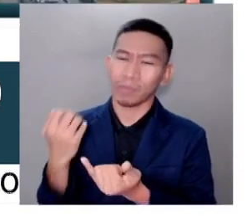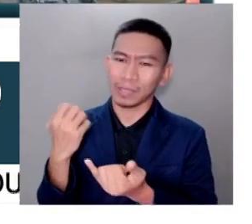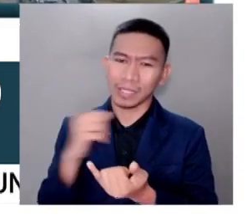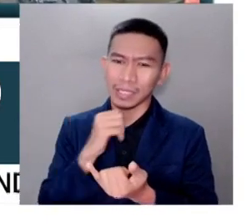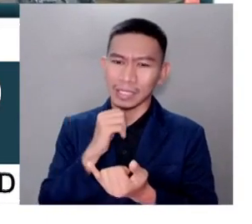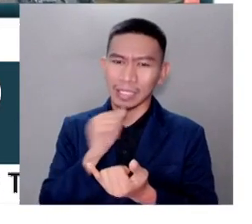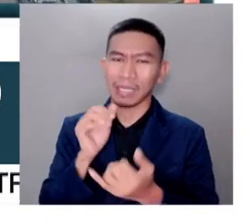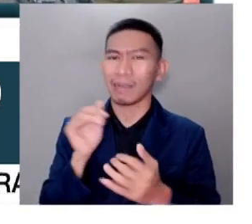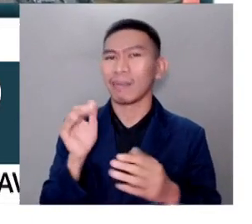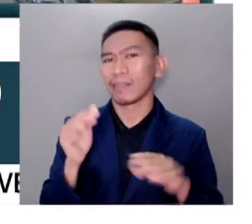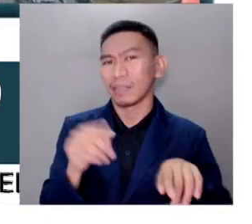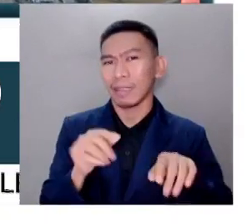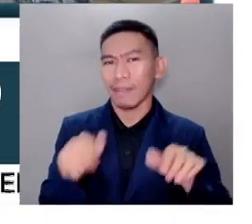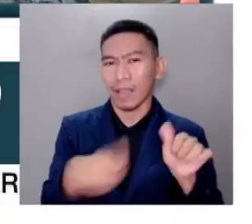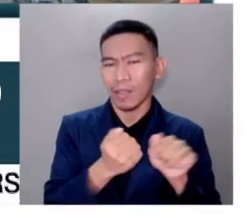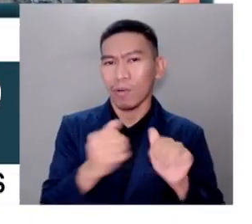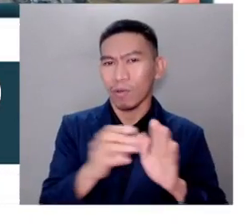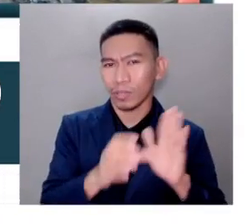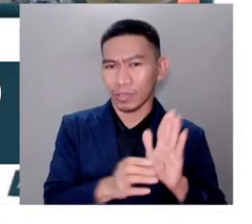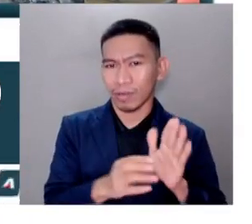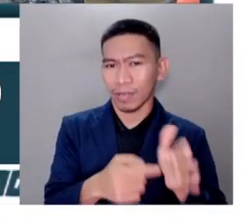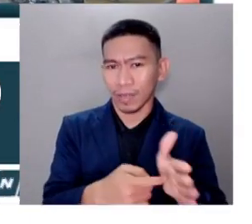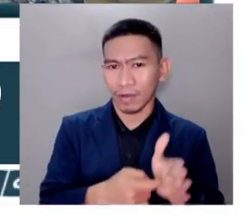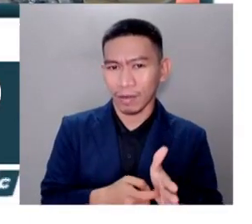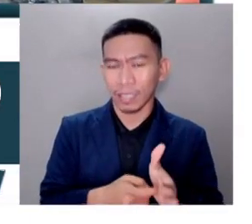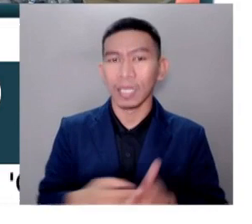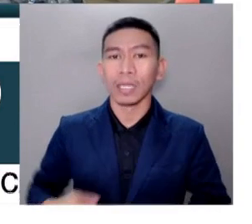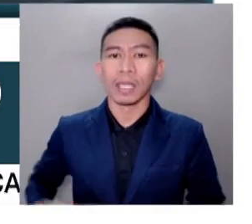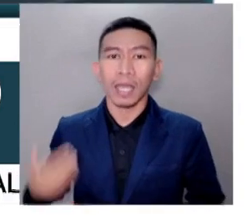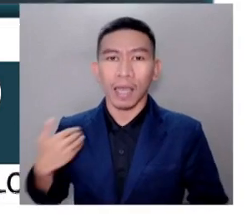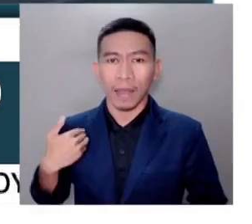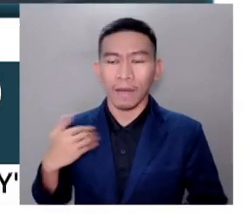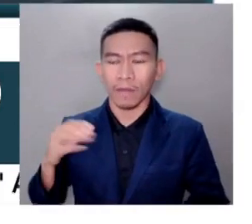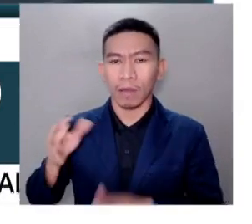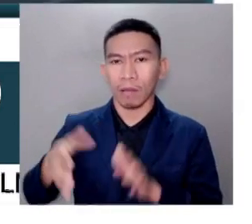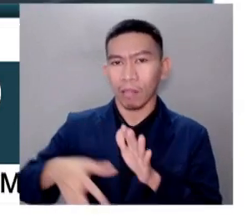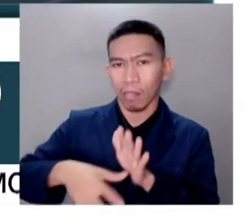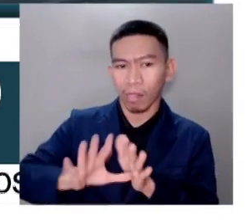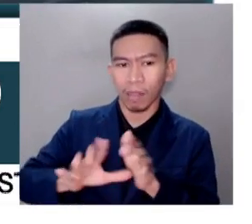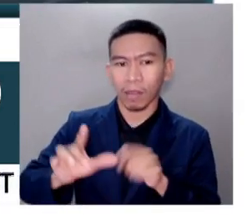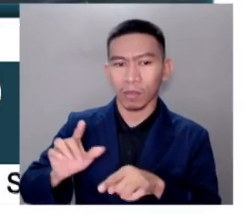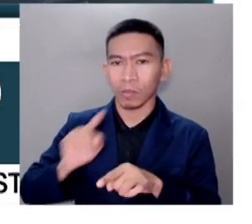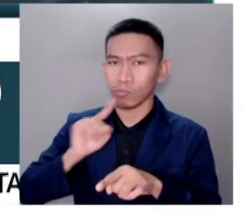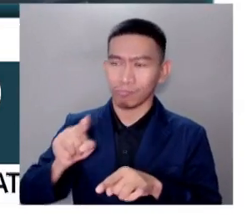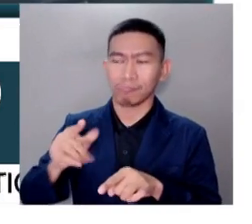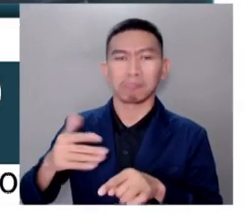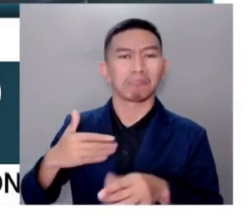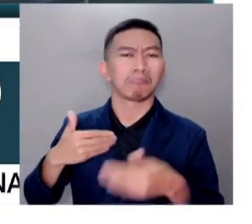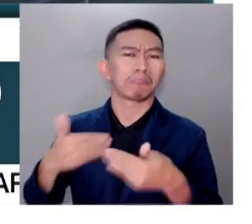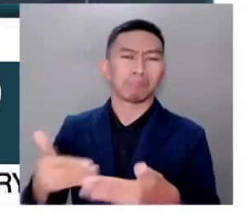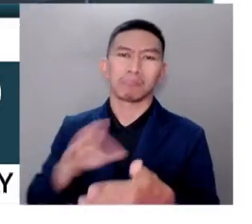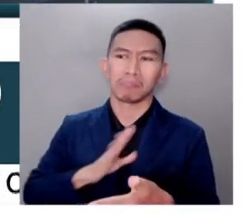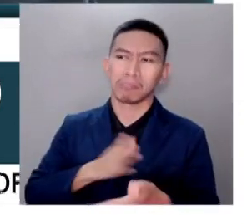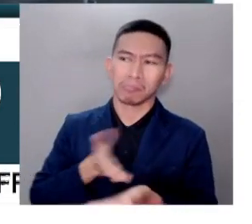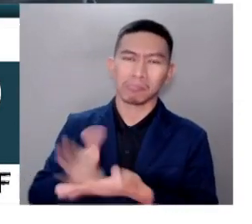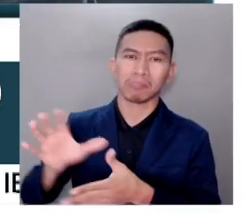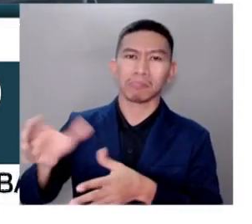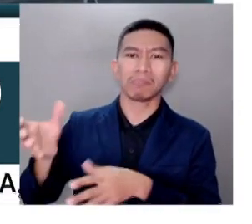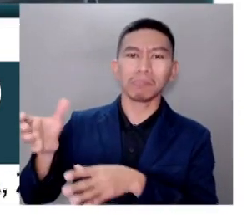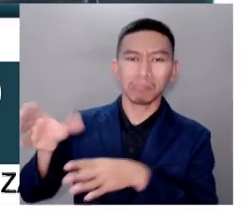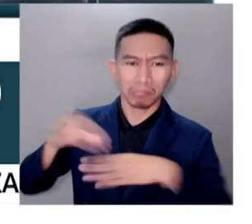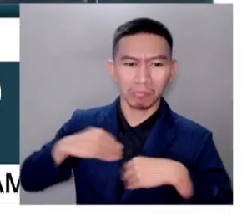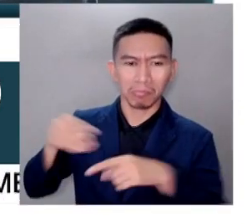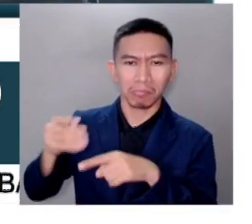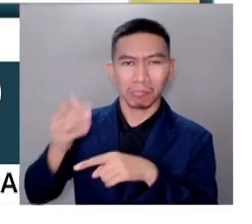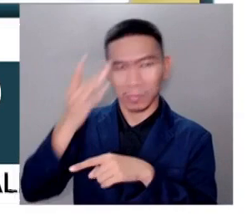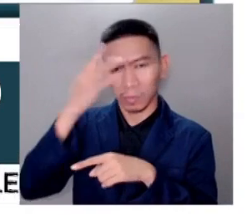the COMELEC, your electoral body that runs elections, brought them in. And a number of people have actually been